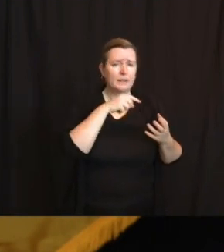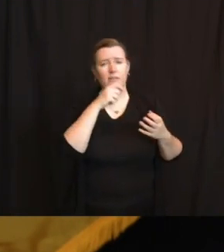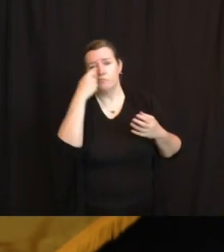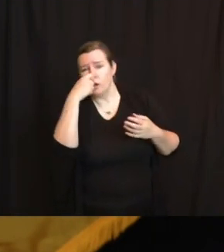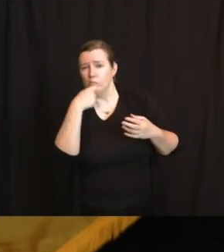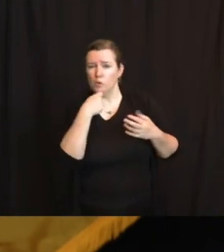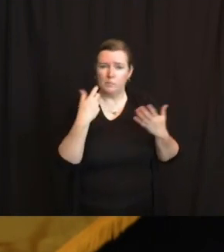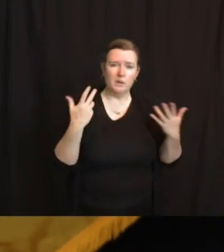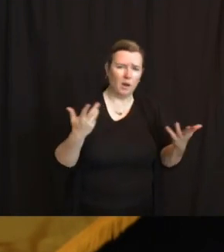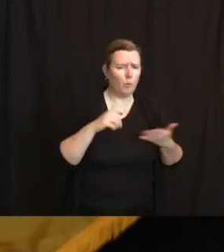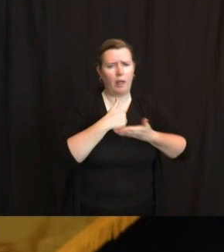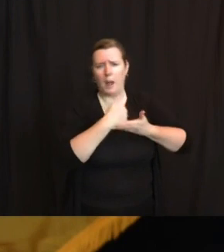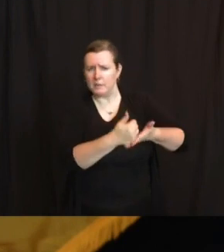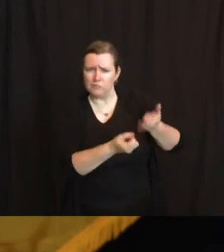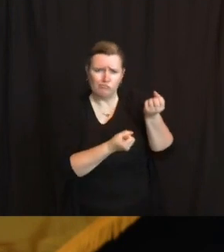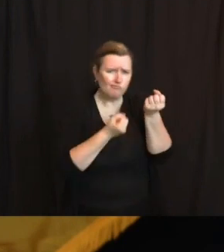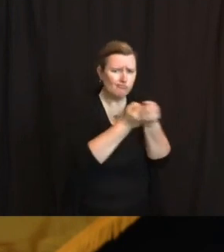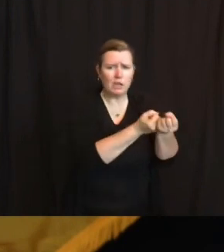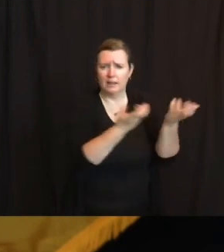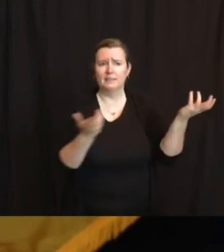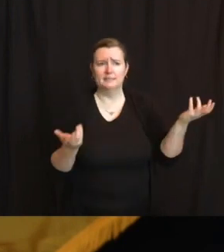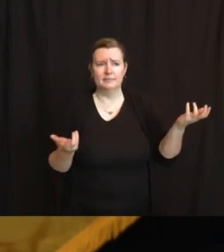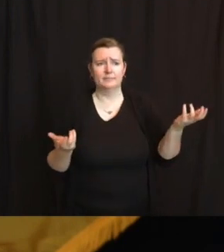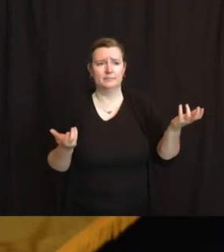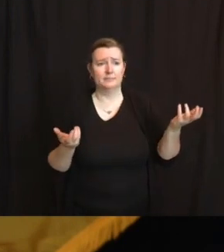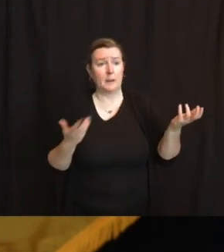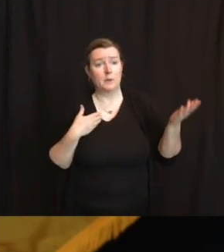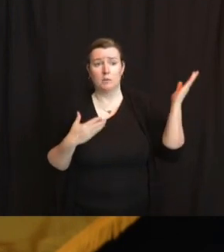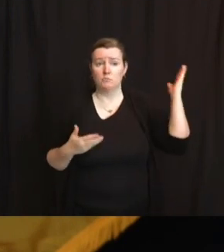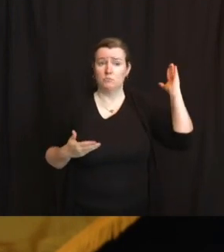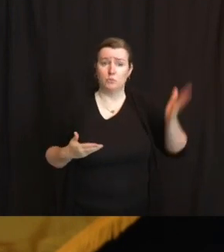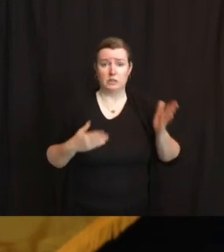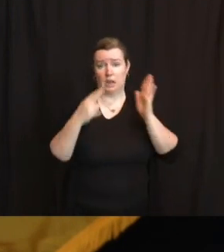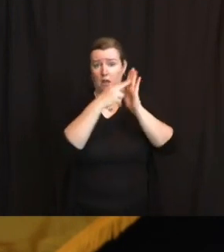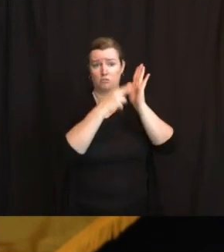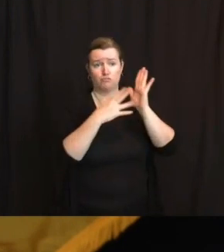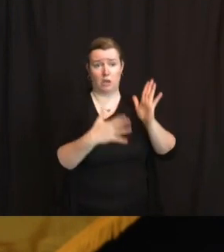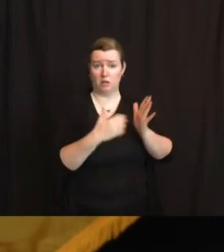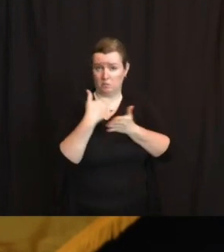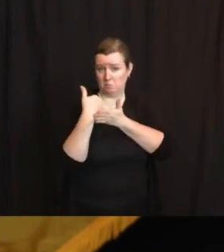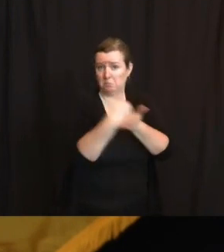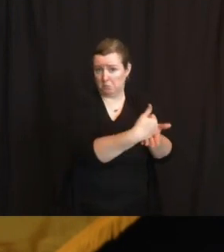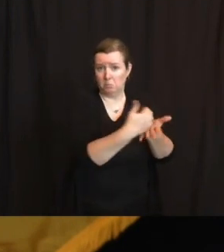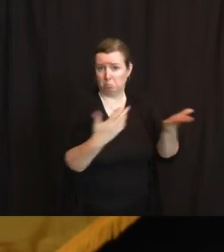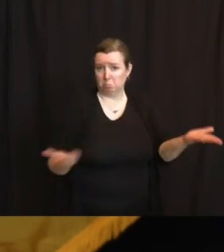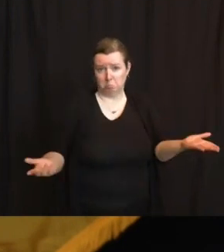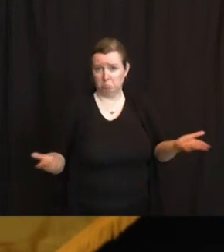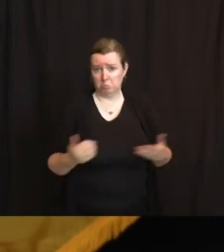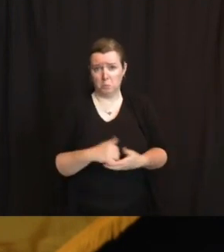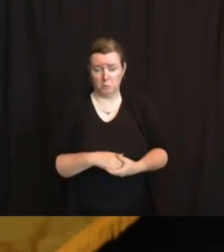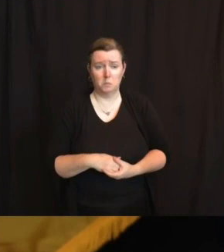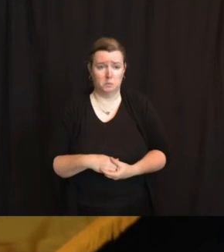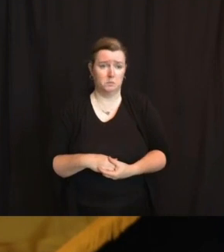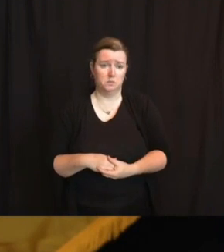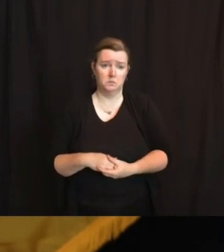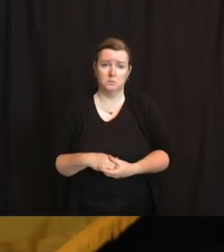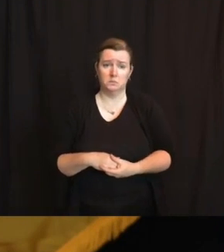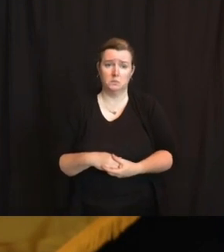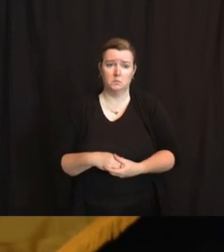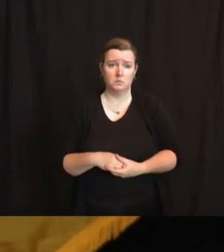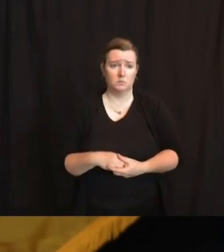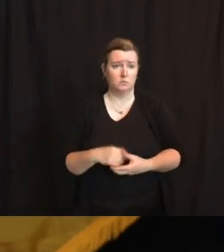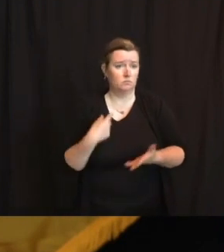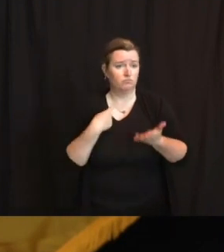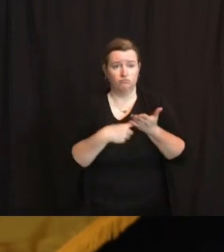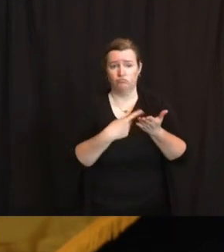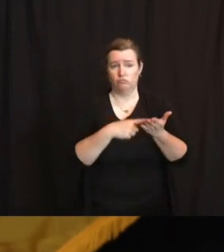you? And we may be bringing in a third-party vendor to help with that. And just from my conversation with the Trenton